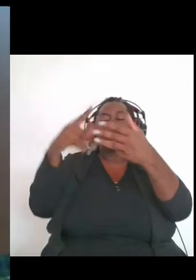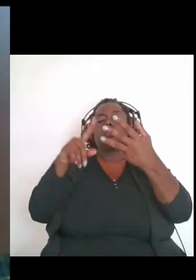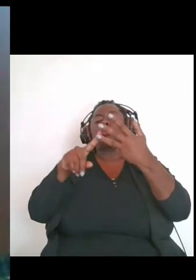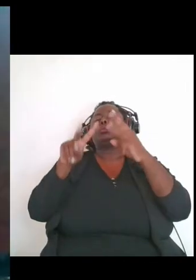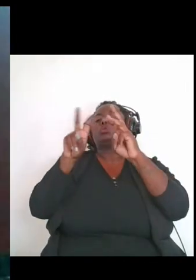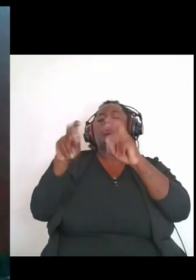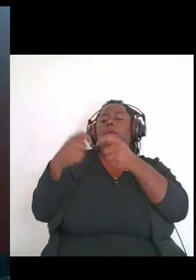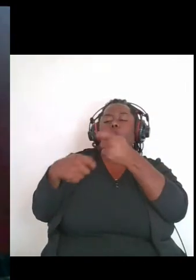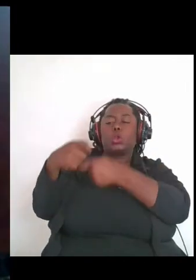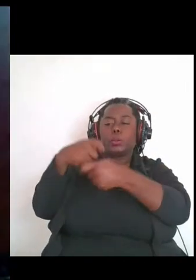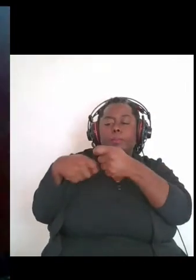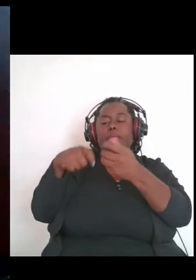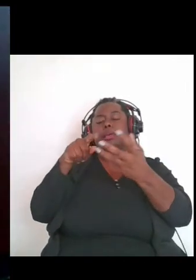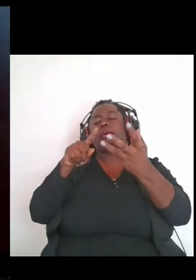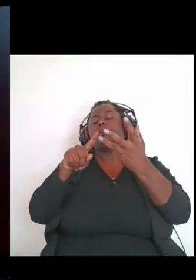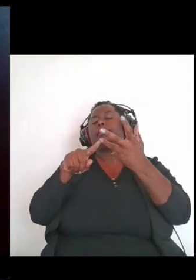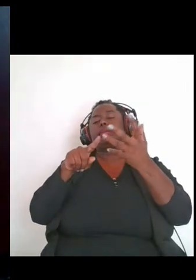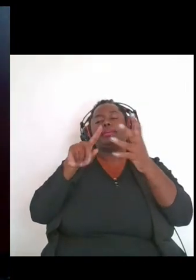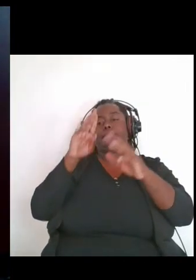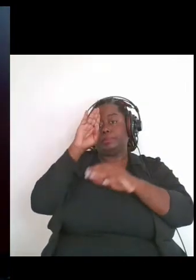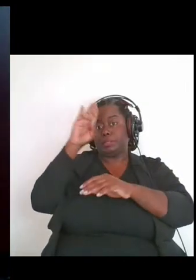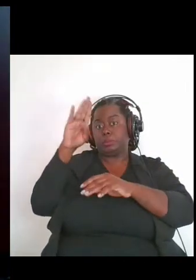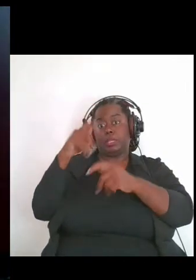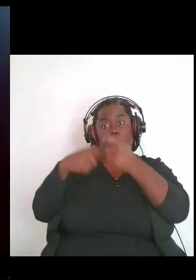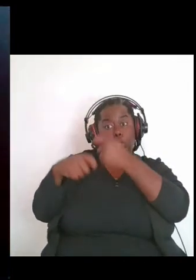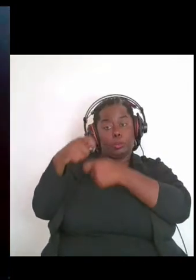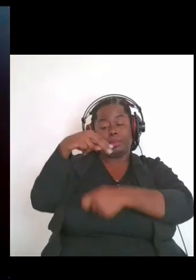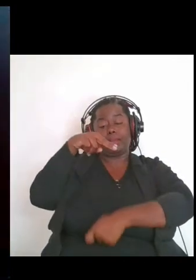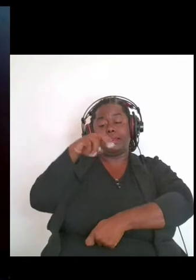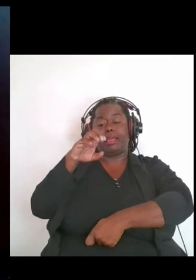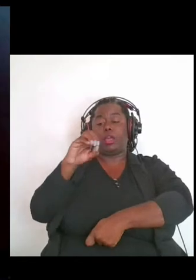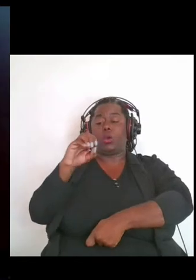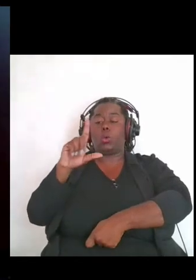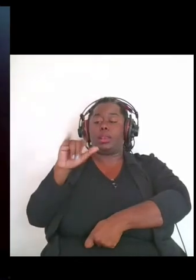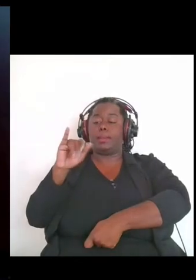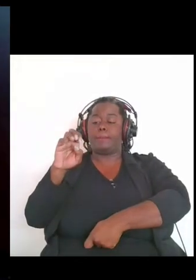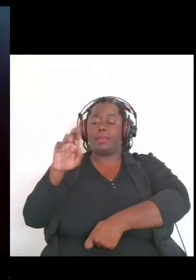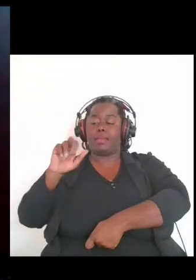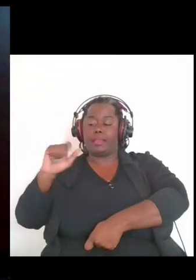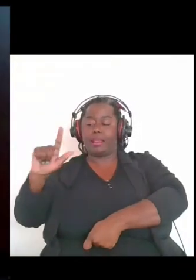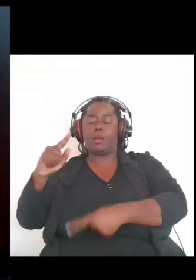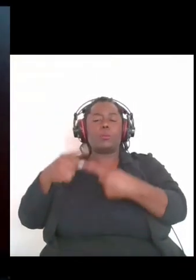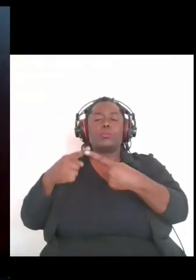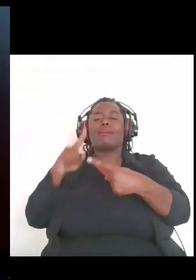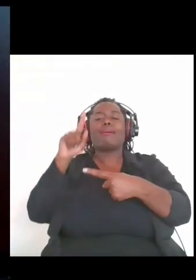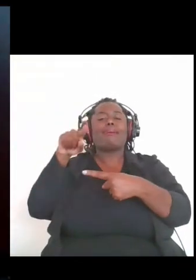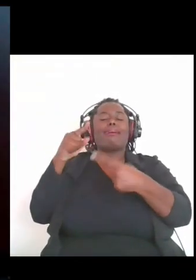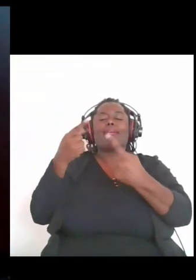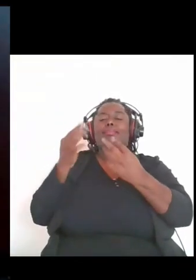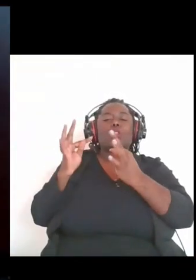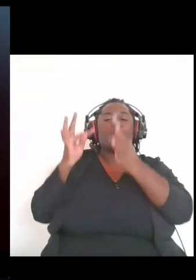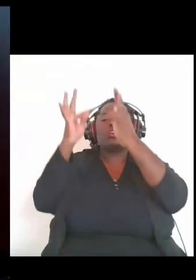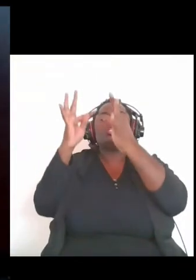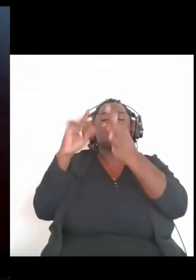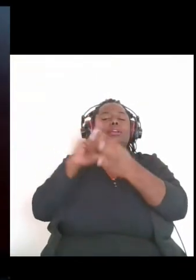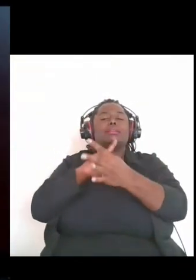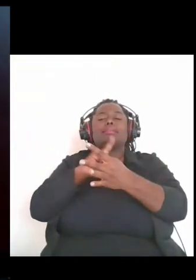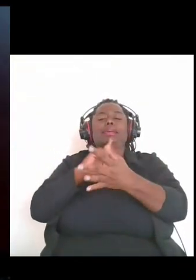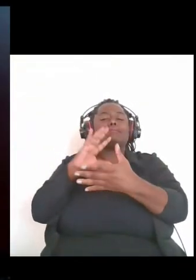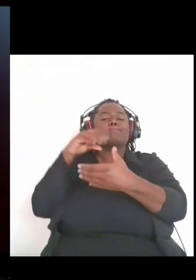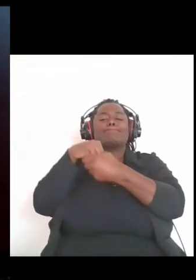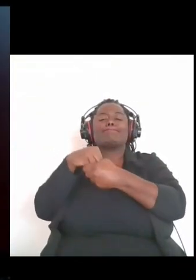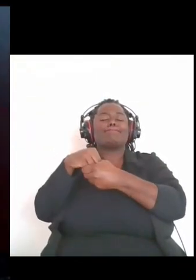technical progress about it and not economics especially non-libro economics